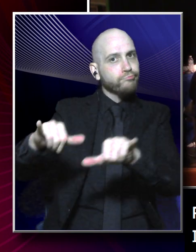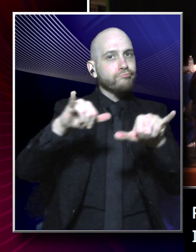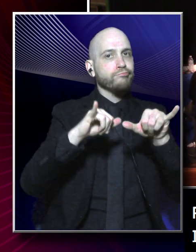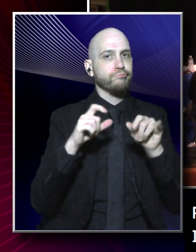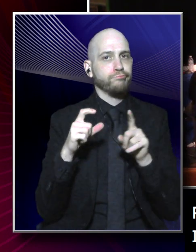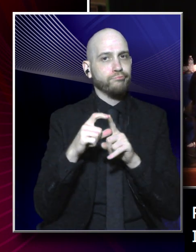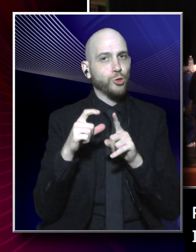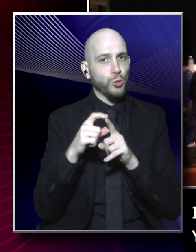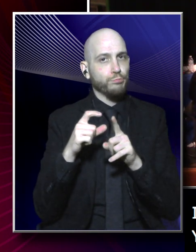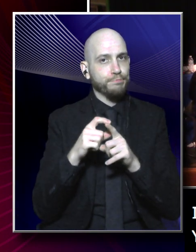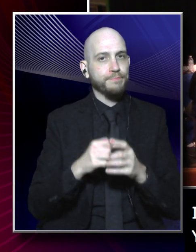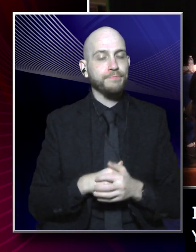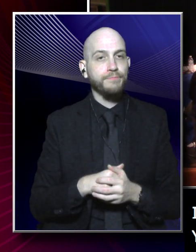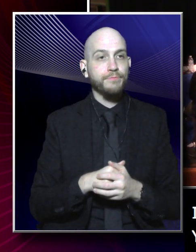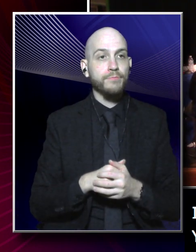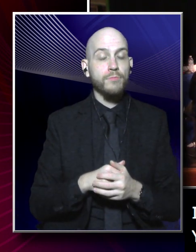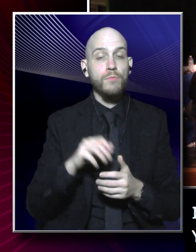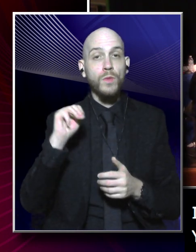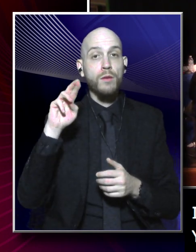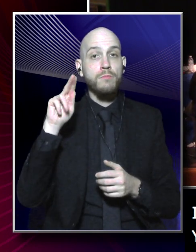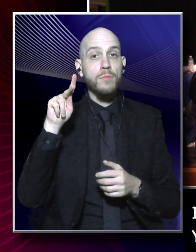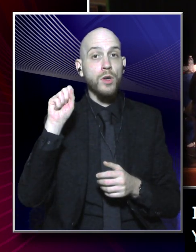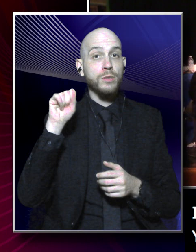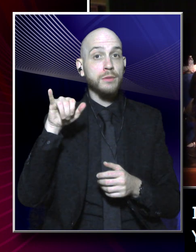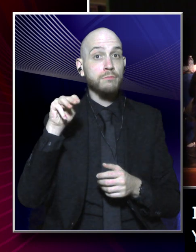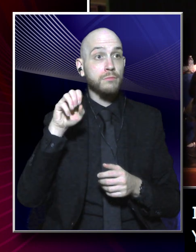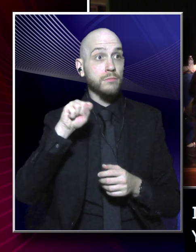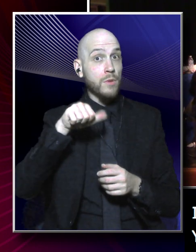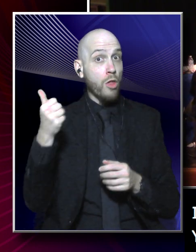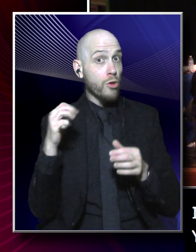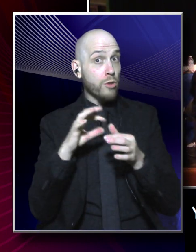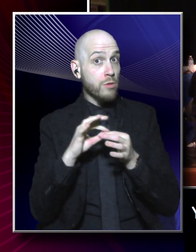Any other comments? Thank you very much.